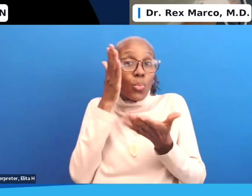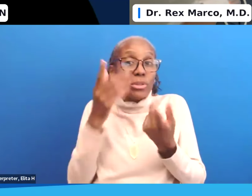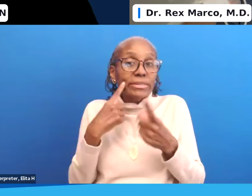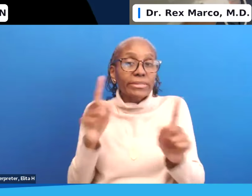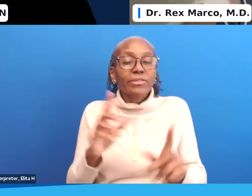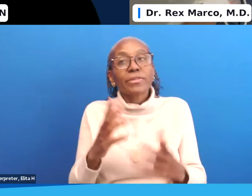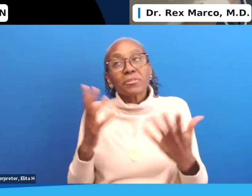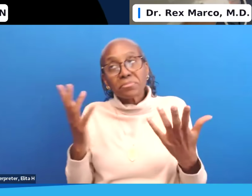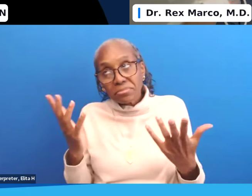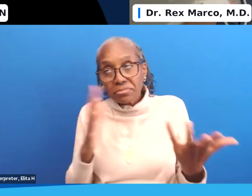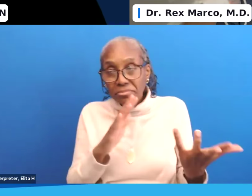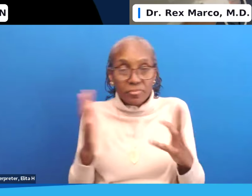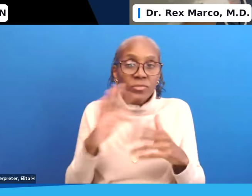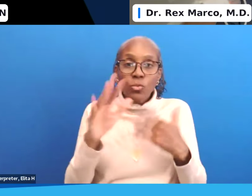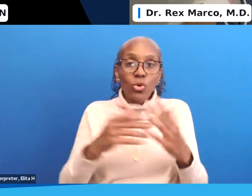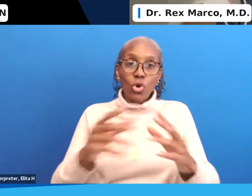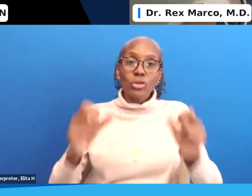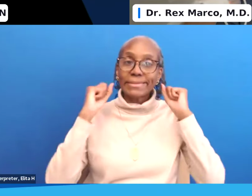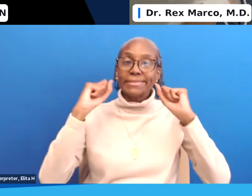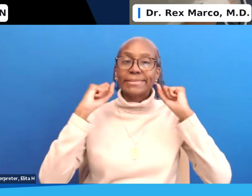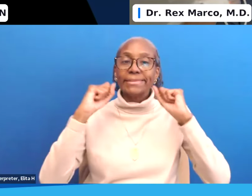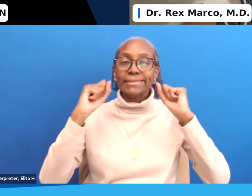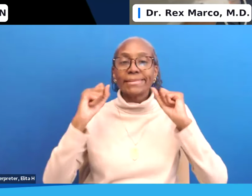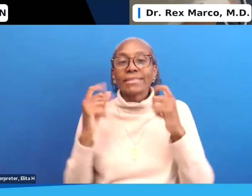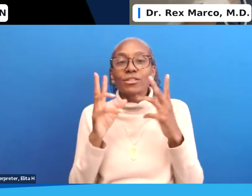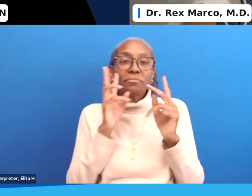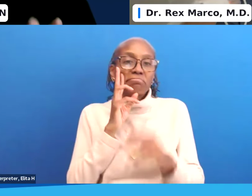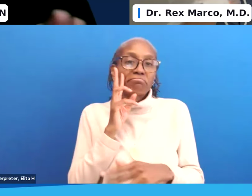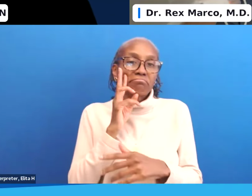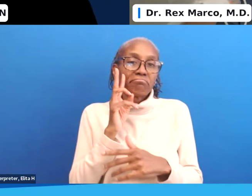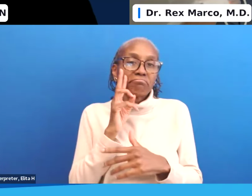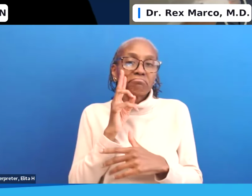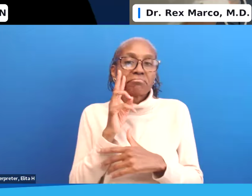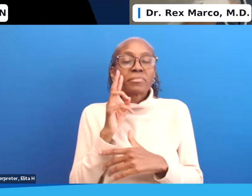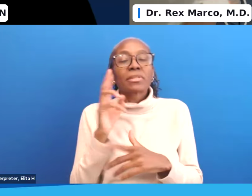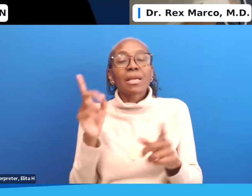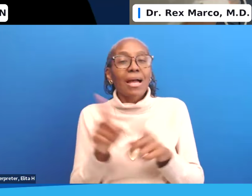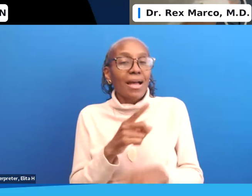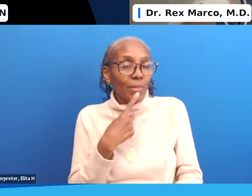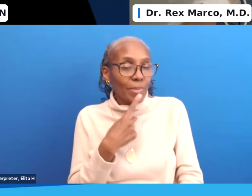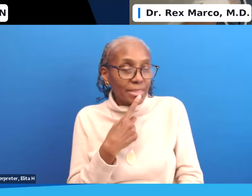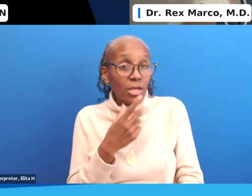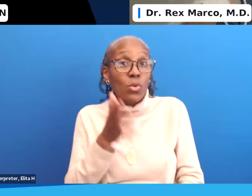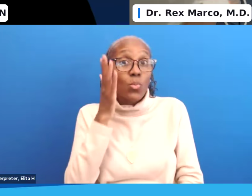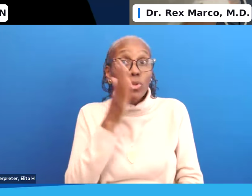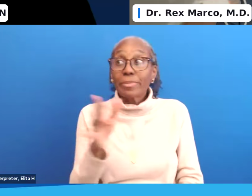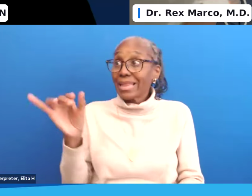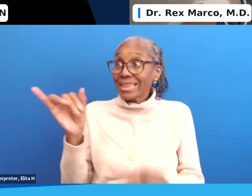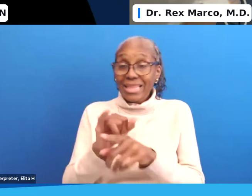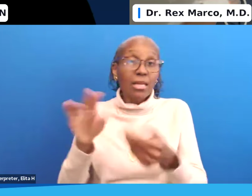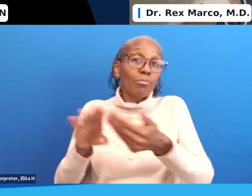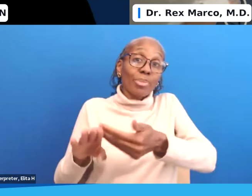successful. And we're all rooting for it. So, as I always like to say, will it be like before